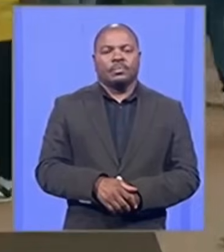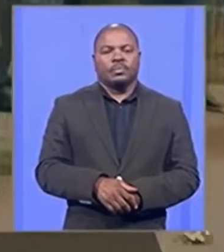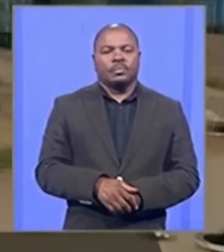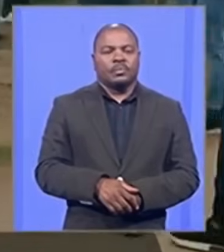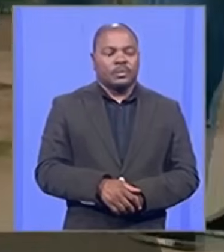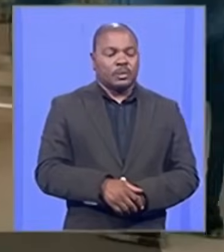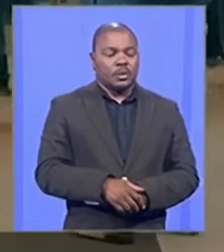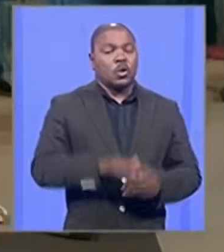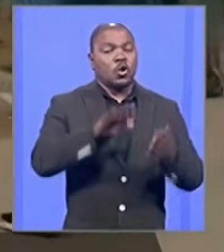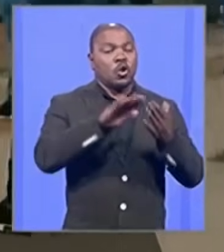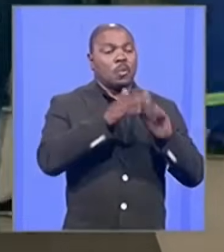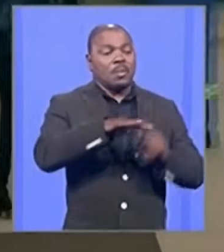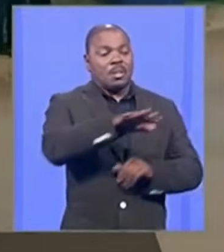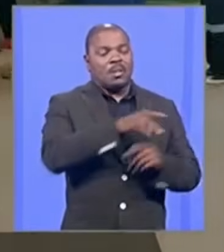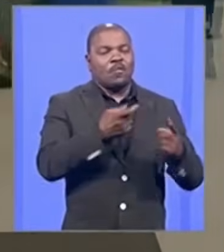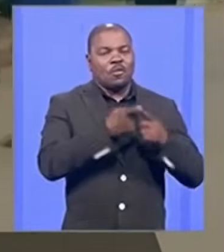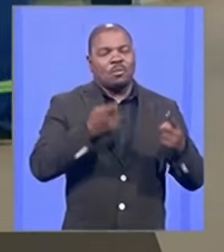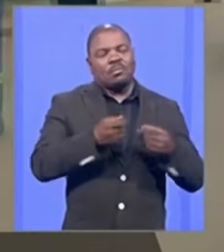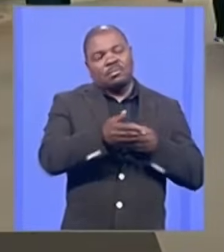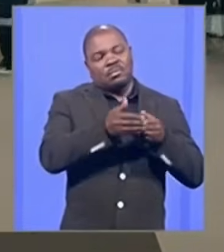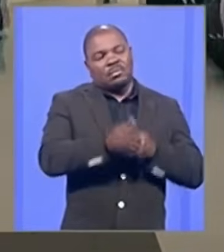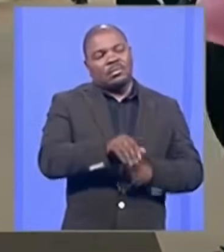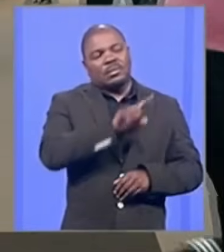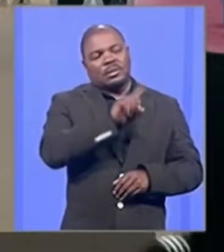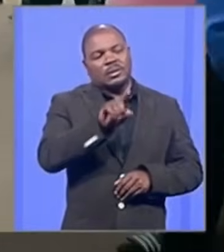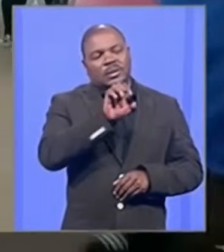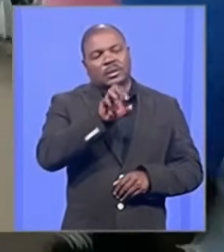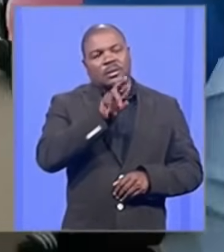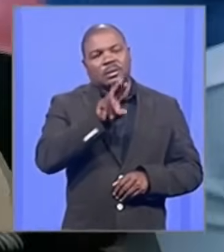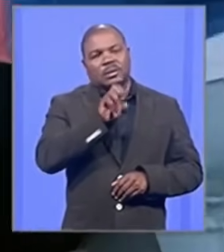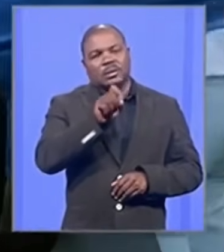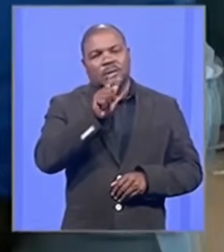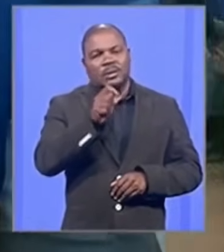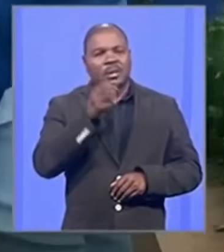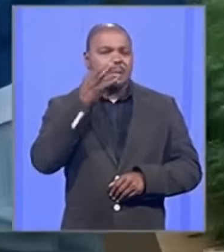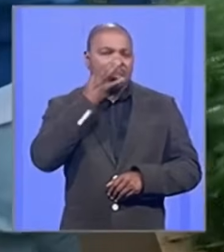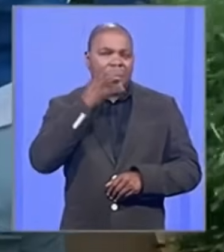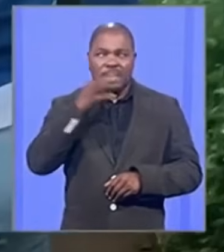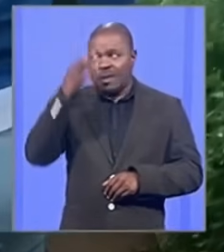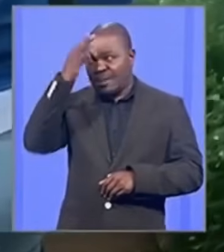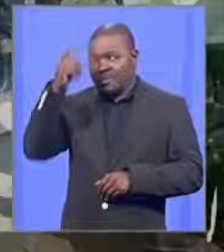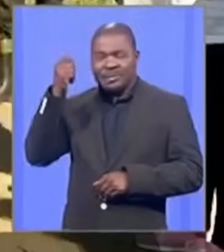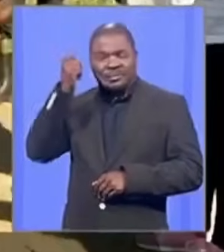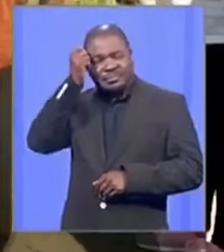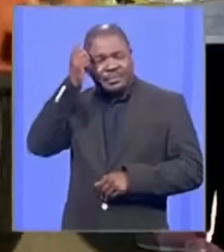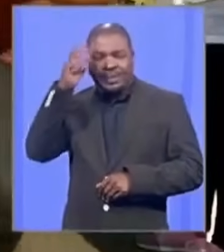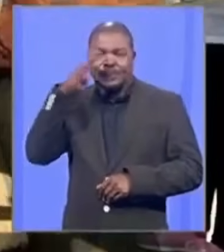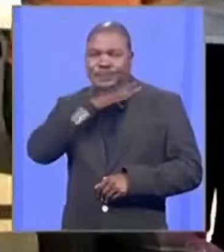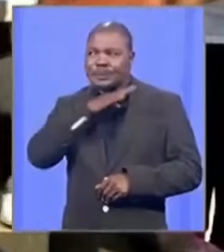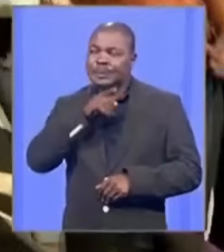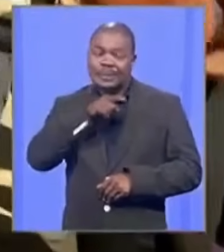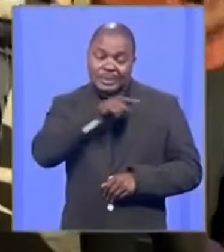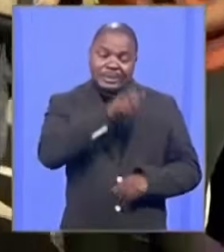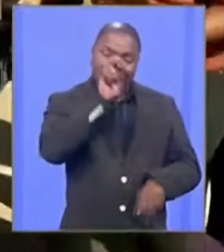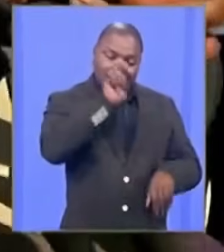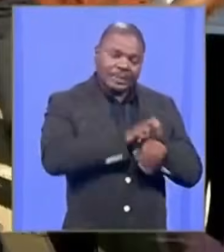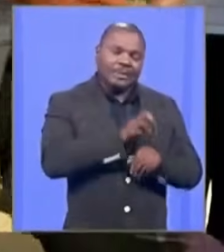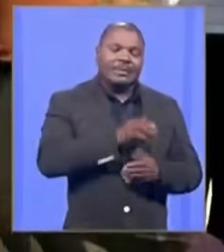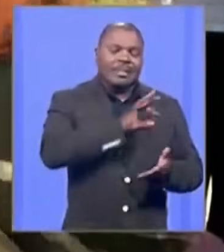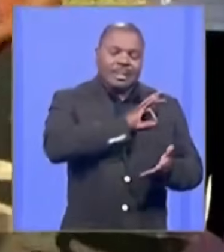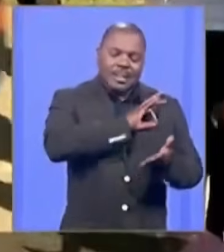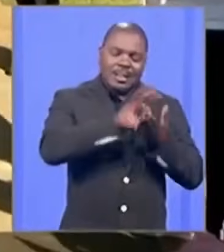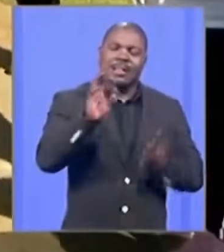Baagi ba le Hurutse gaufi le Zeerust ba re go bonagala mmuso o sa utlwisise gore ba hloka metsi a hlwekileng